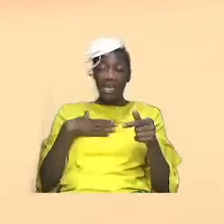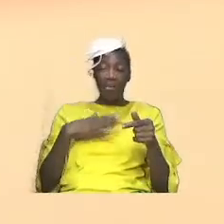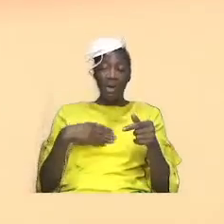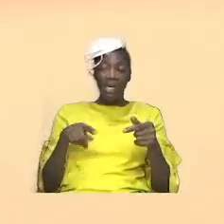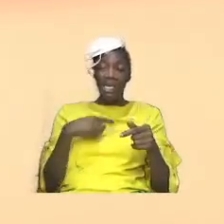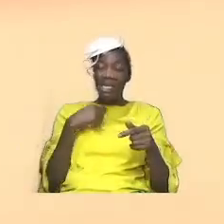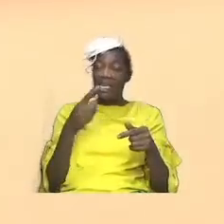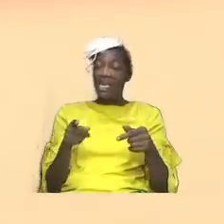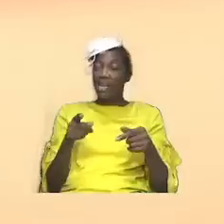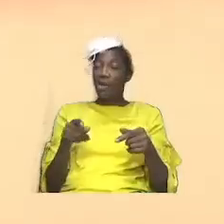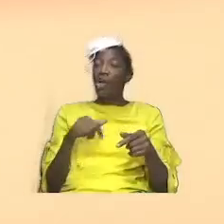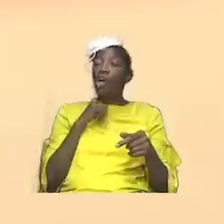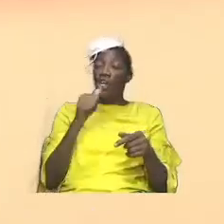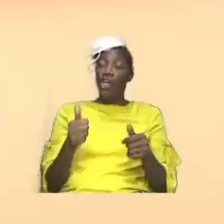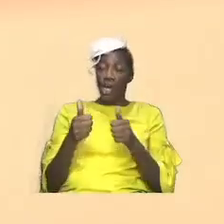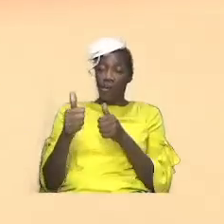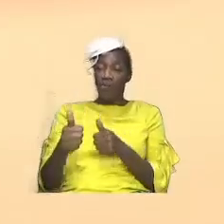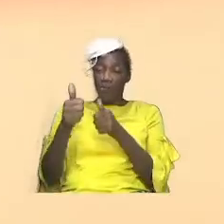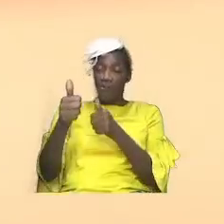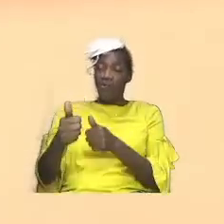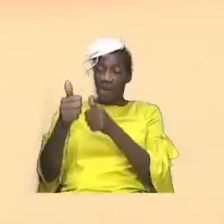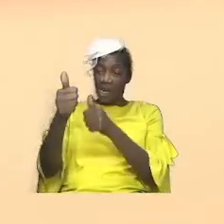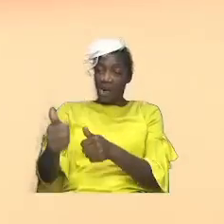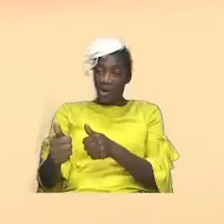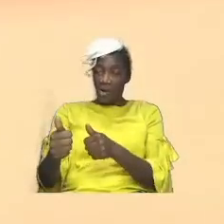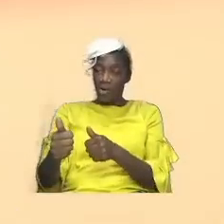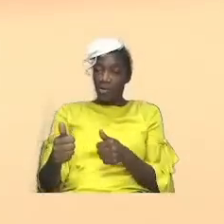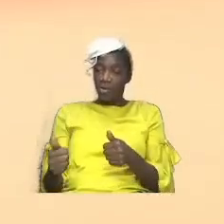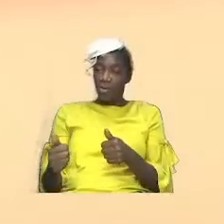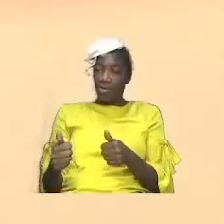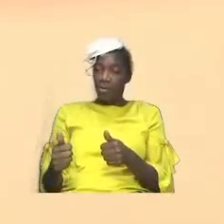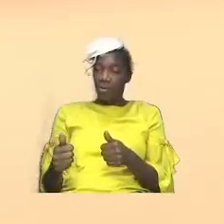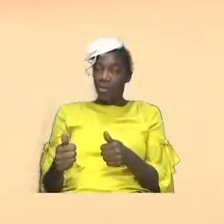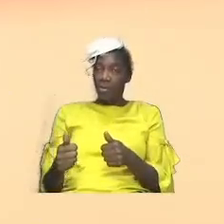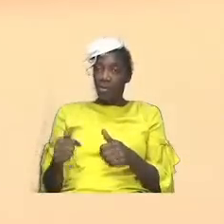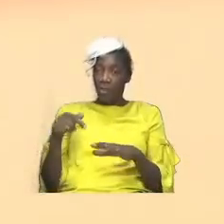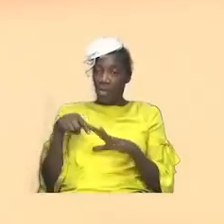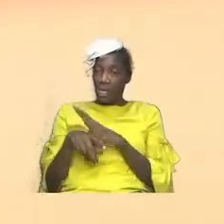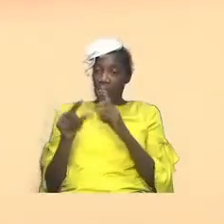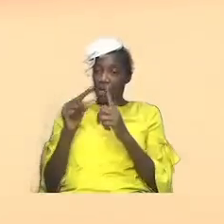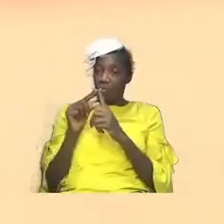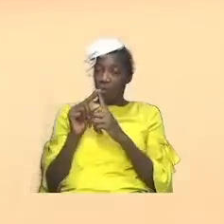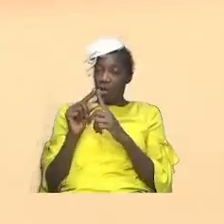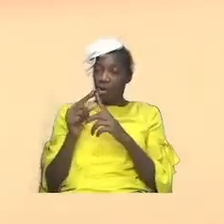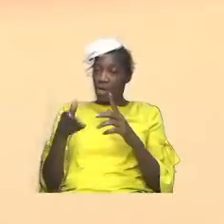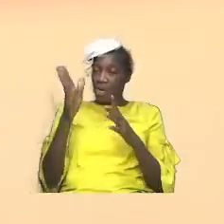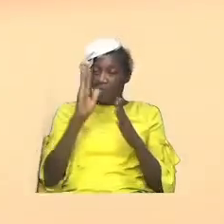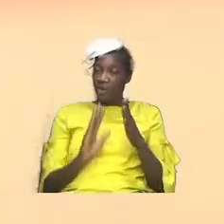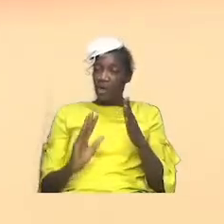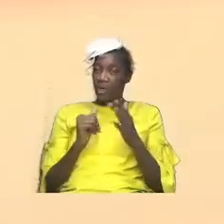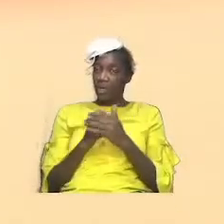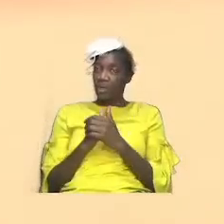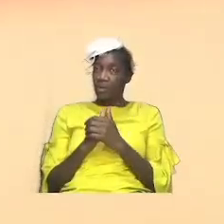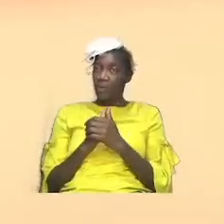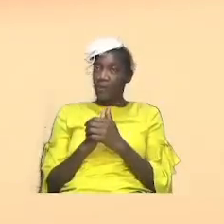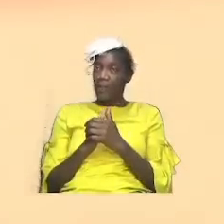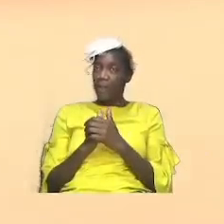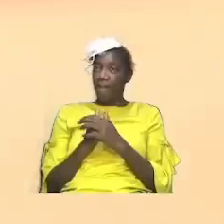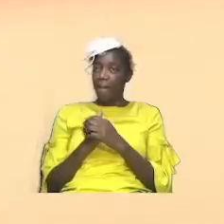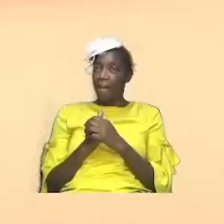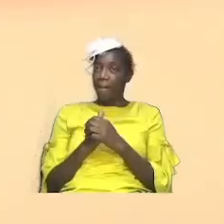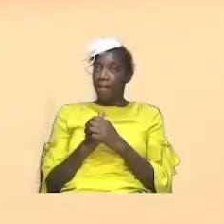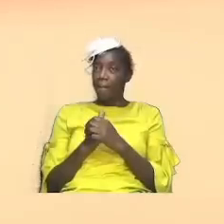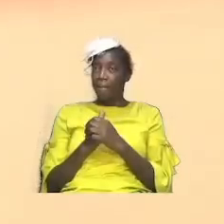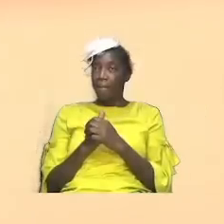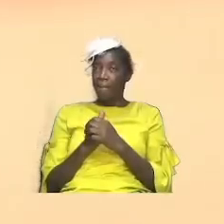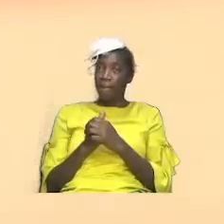not follow what is already substantiated in the words of Almighty God. Because